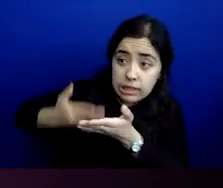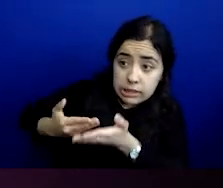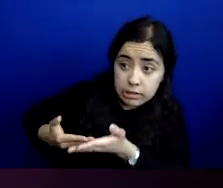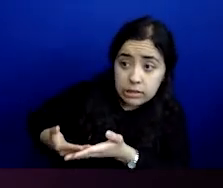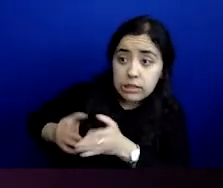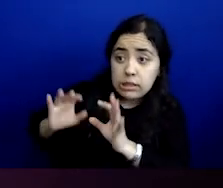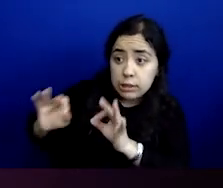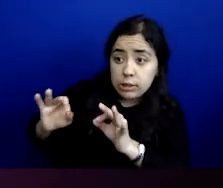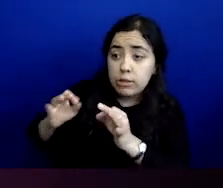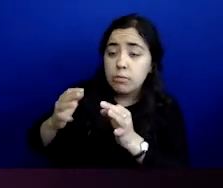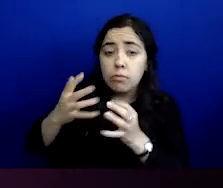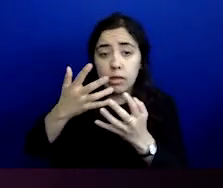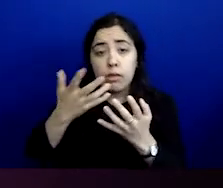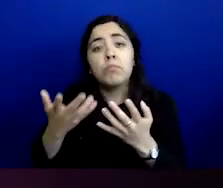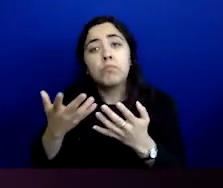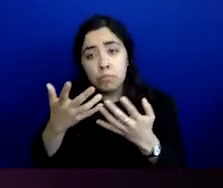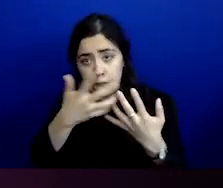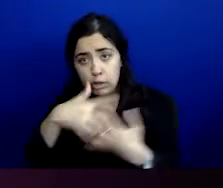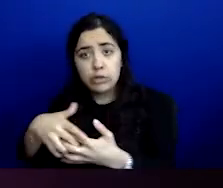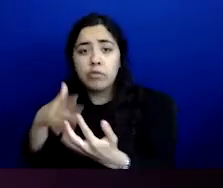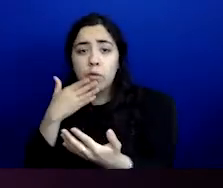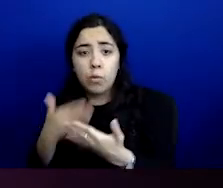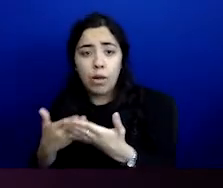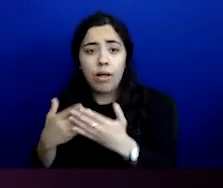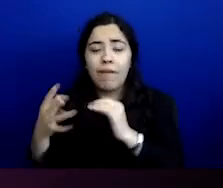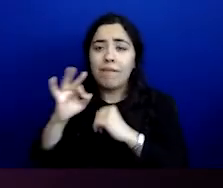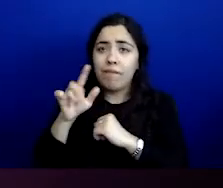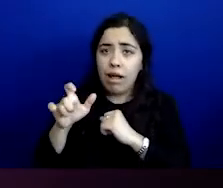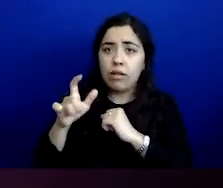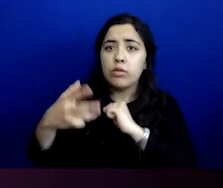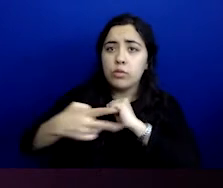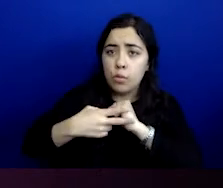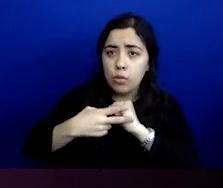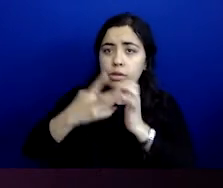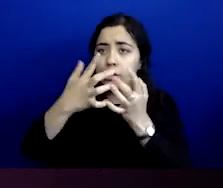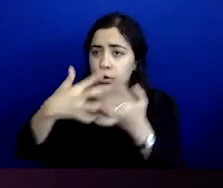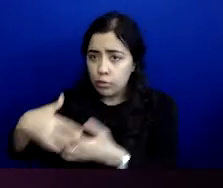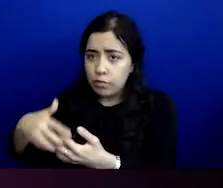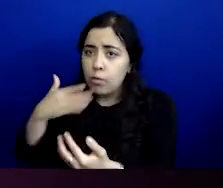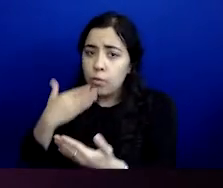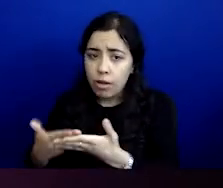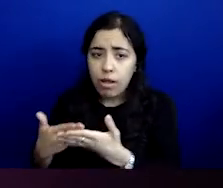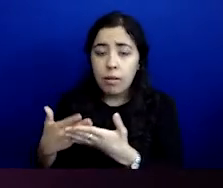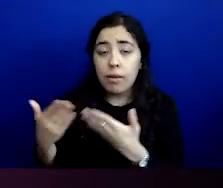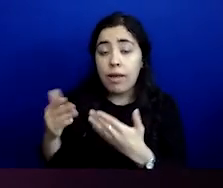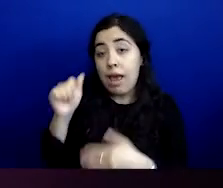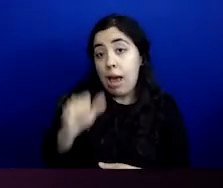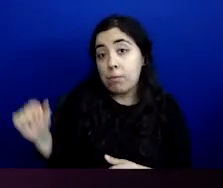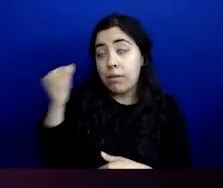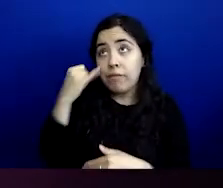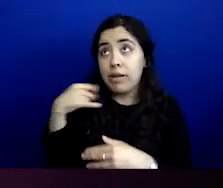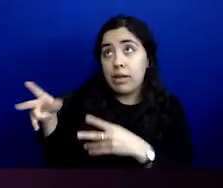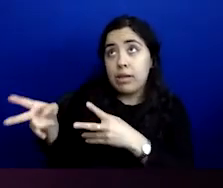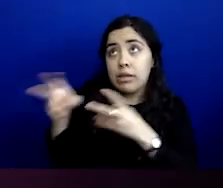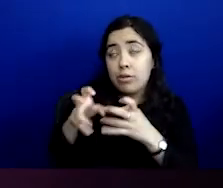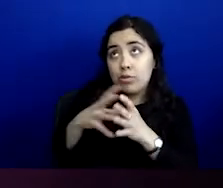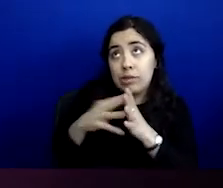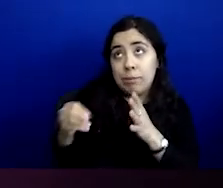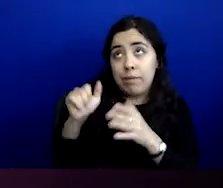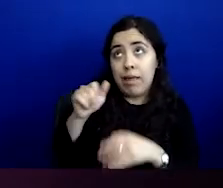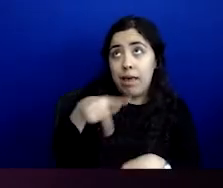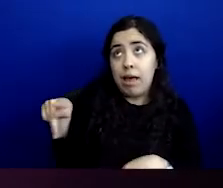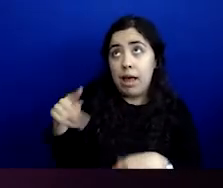of file storage carries over really well. If I build an app on Amazon, I might use S3 for AWS or something like that. We